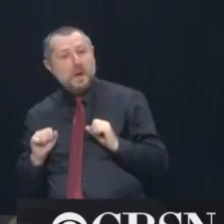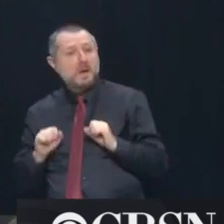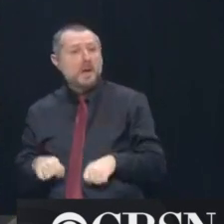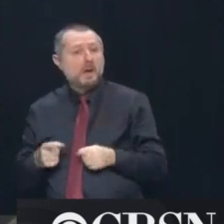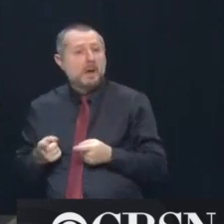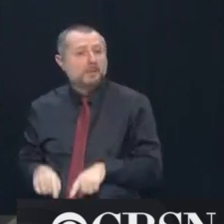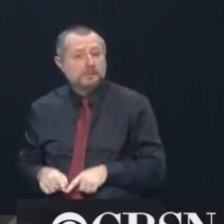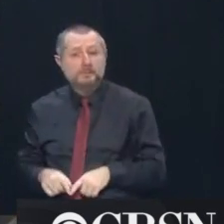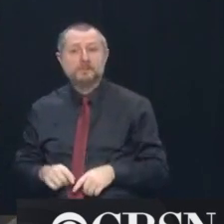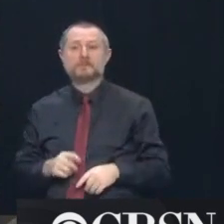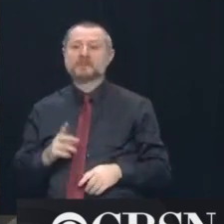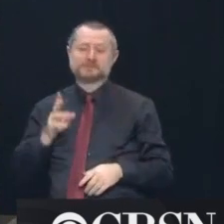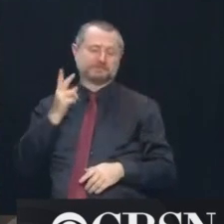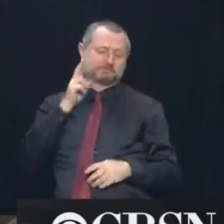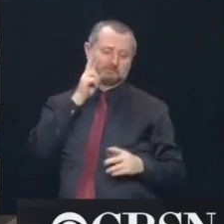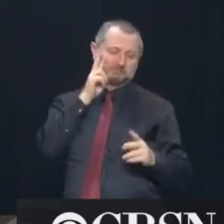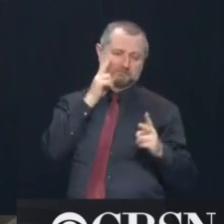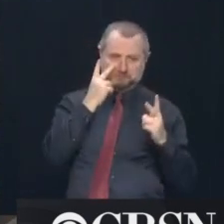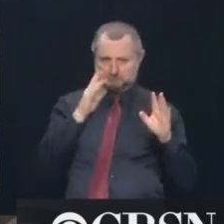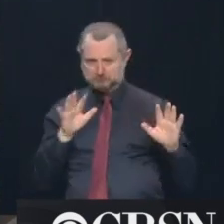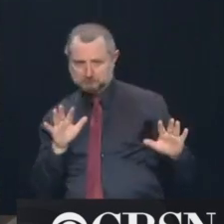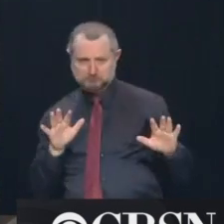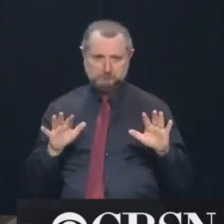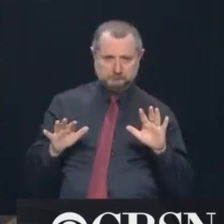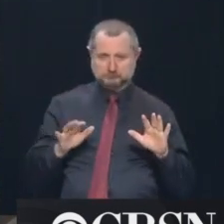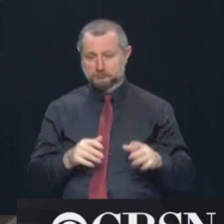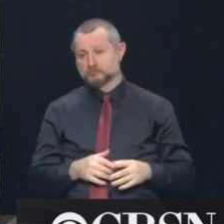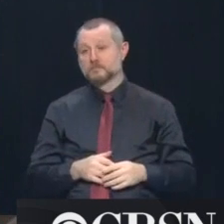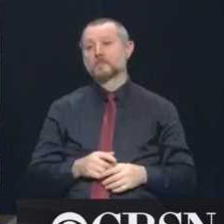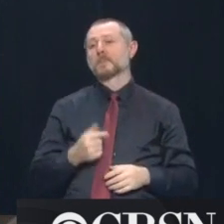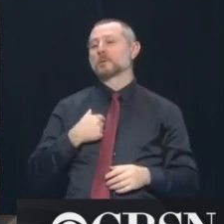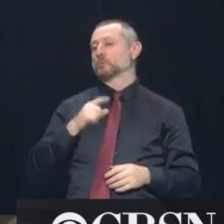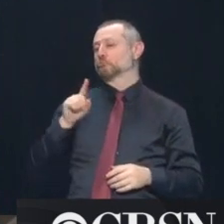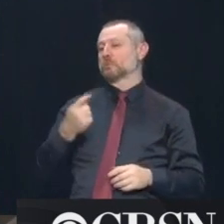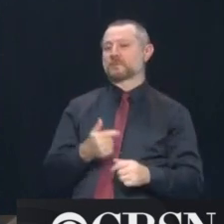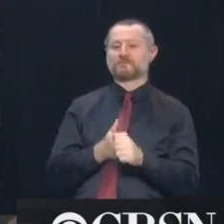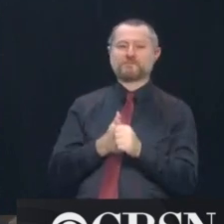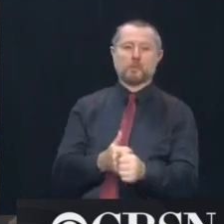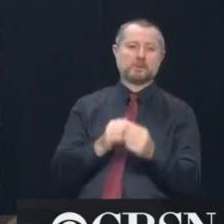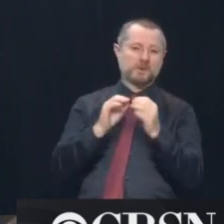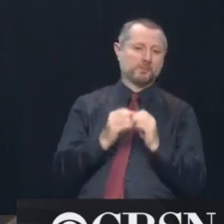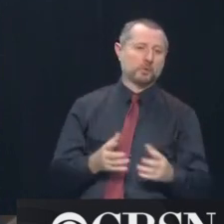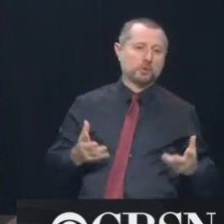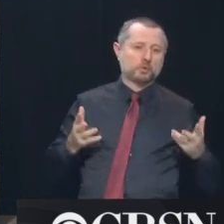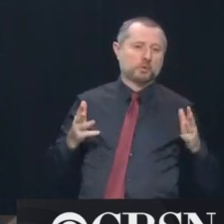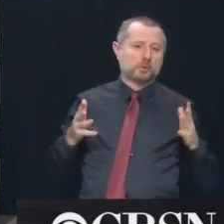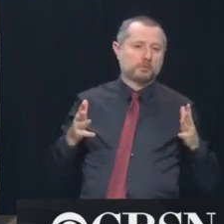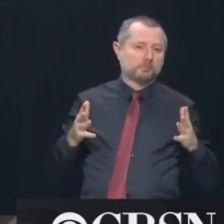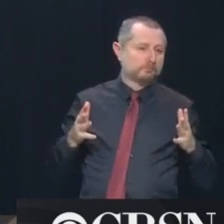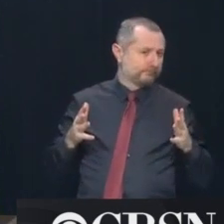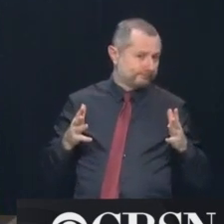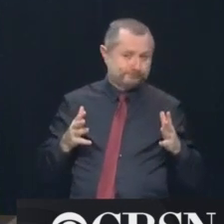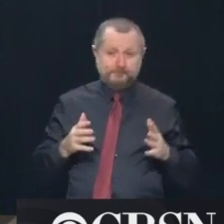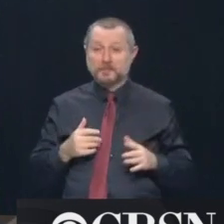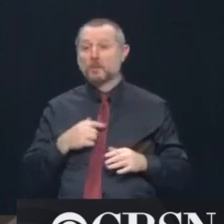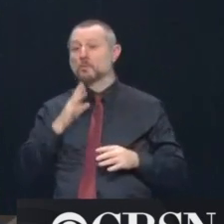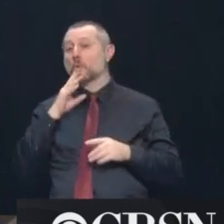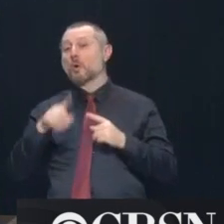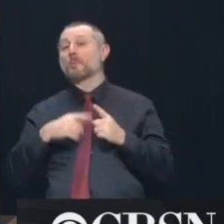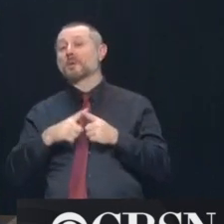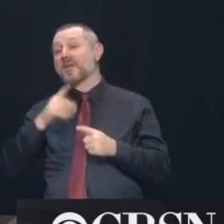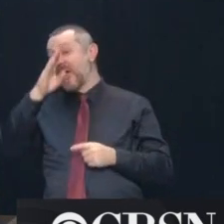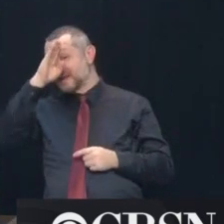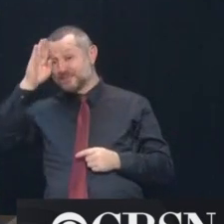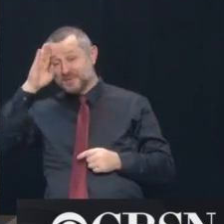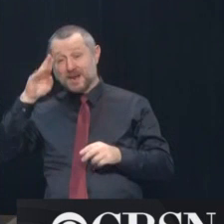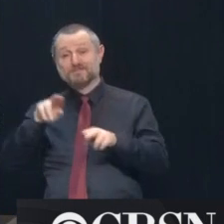to see, and it's what we do is a pure correlation to the numbers. On the hospital beds,